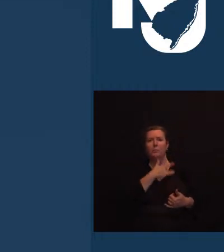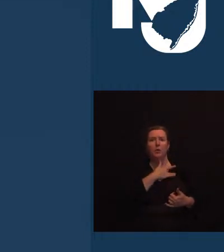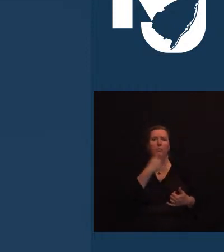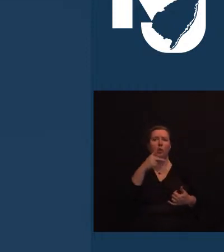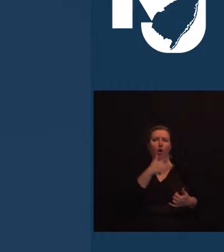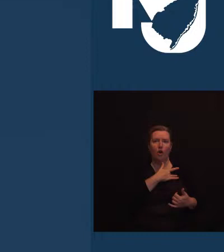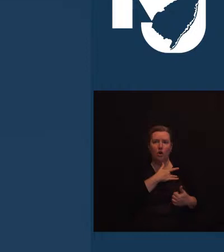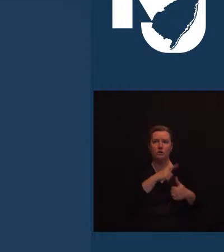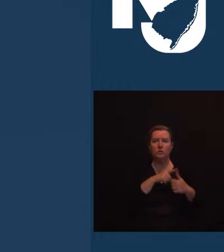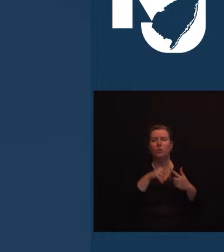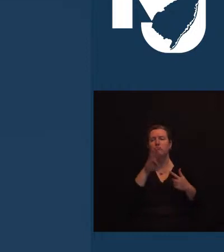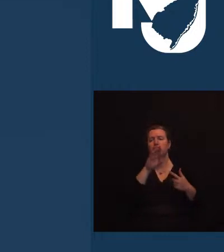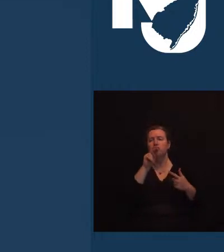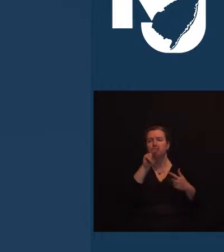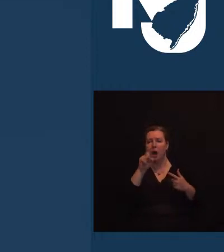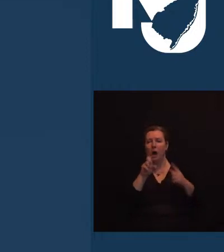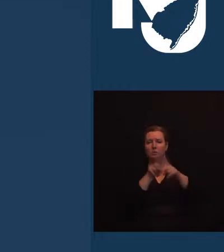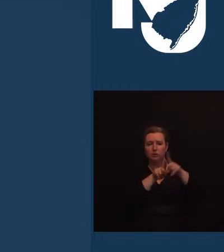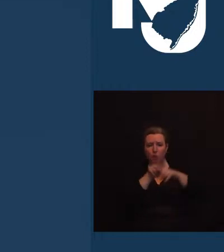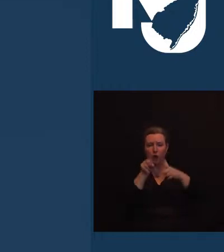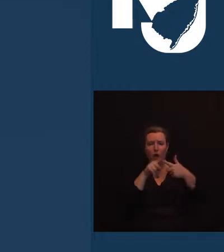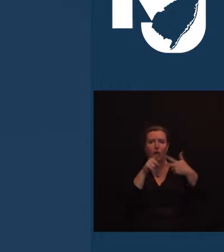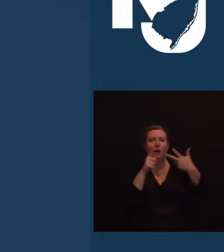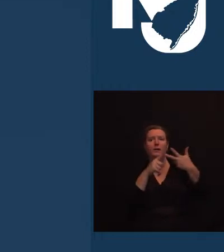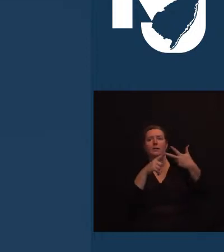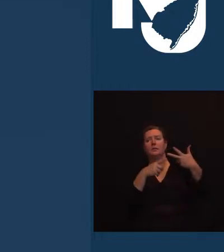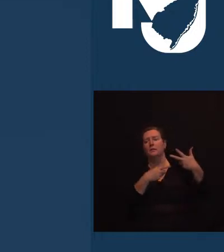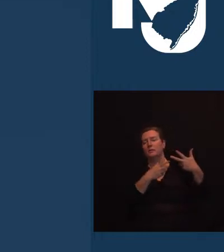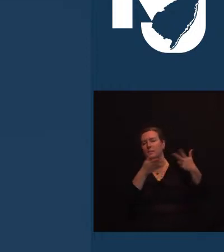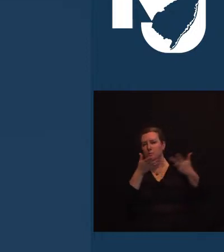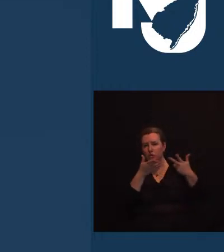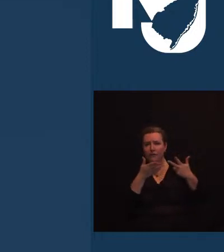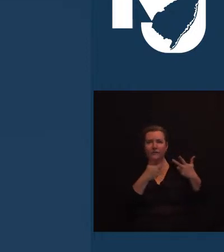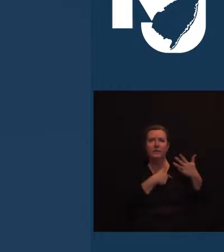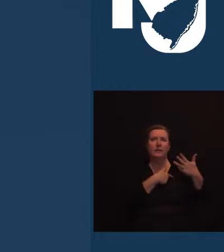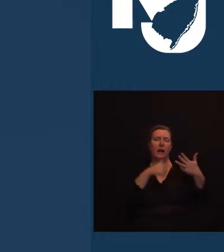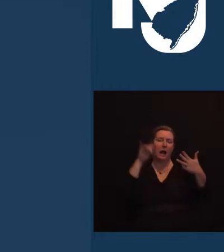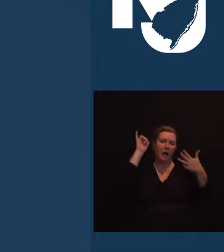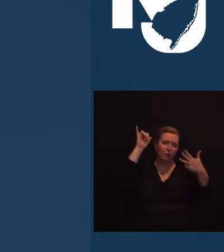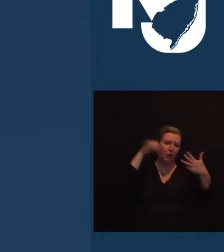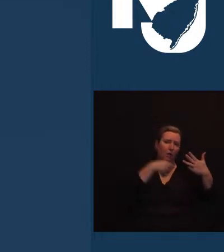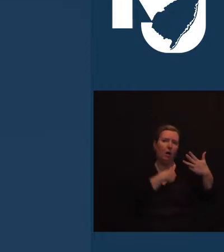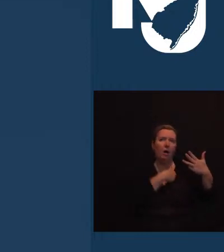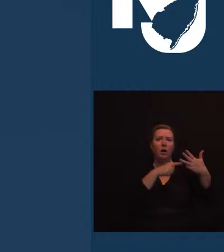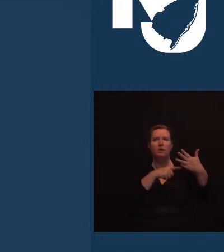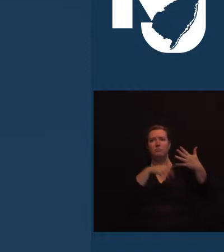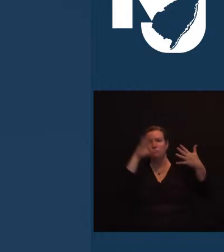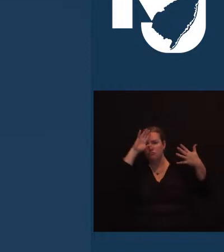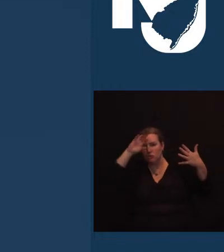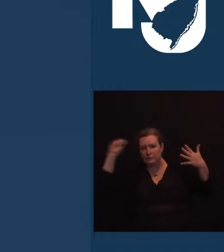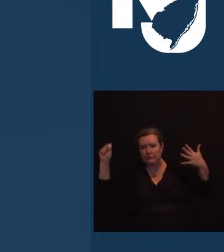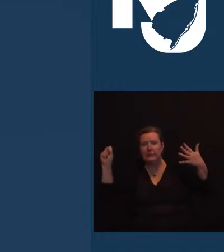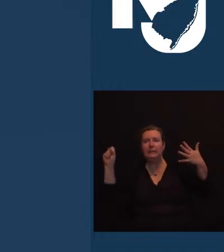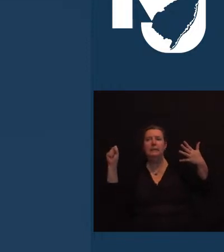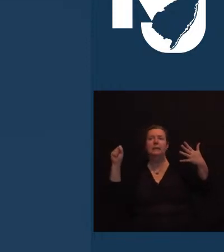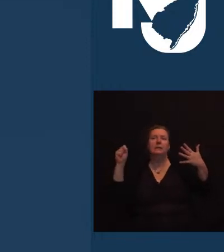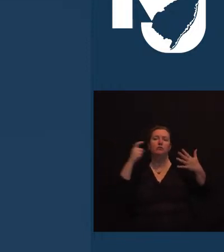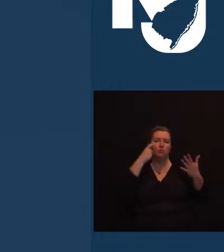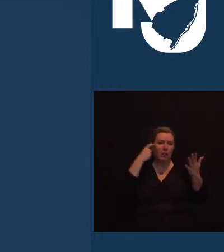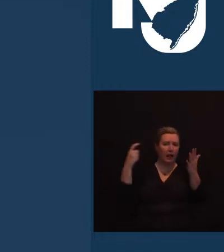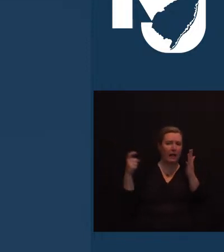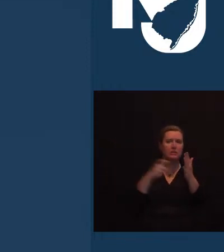Star, Vietnam Service Medal, Air Medal, Presidential Unit Citation, Meritorious Unit